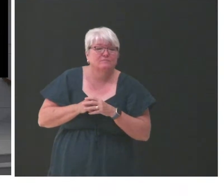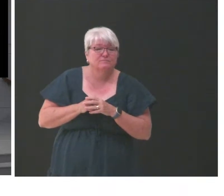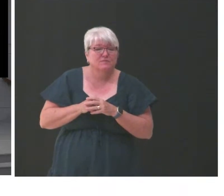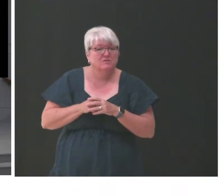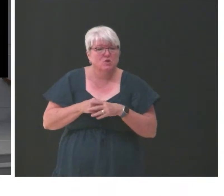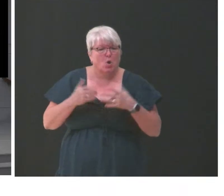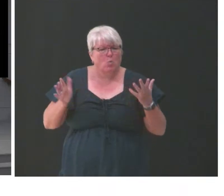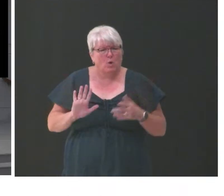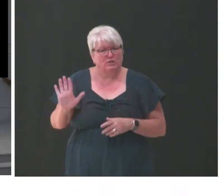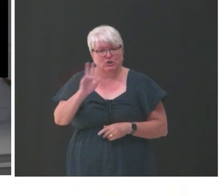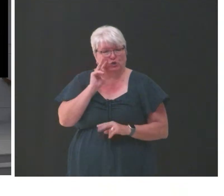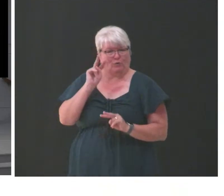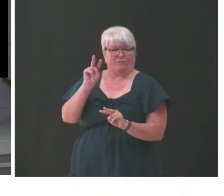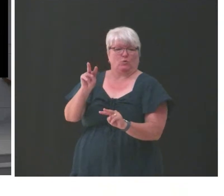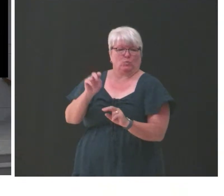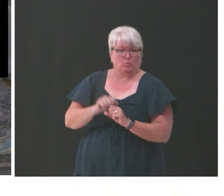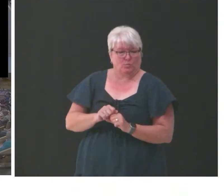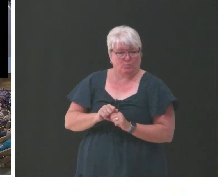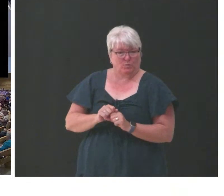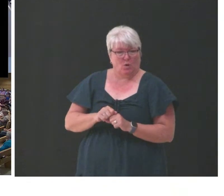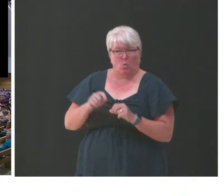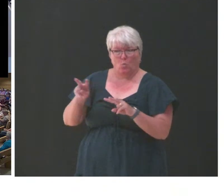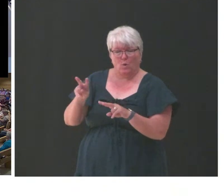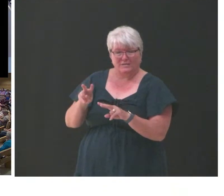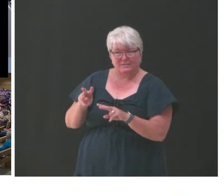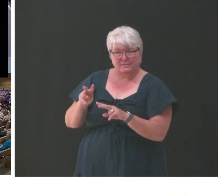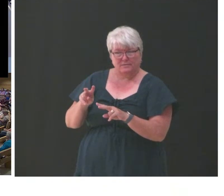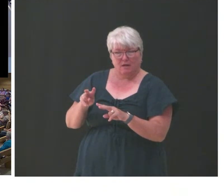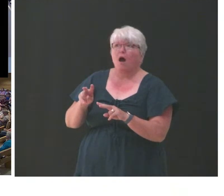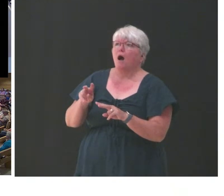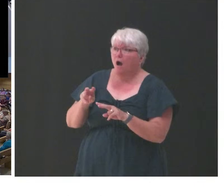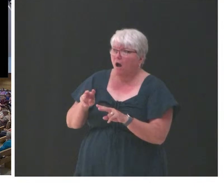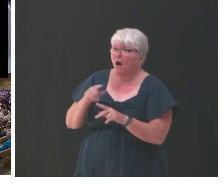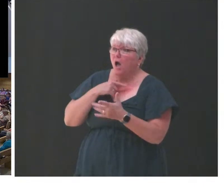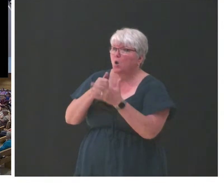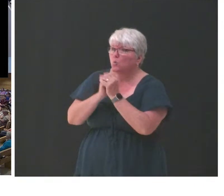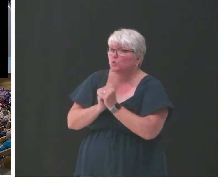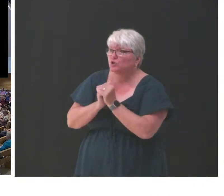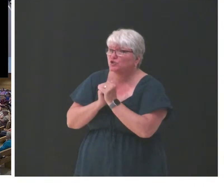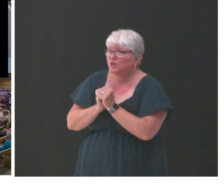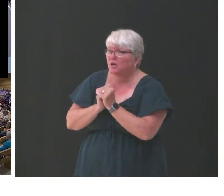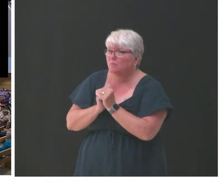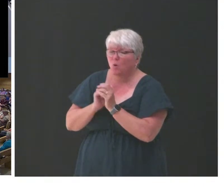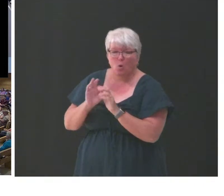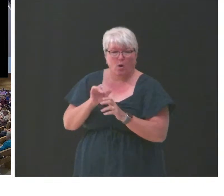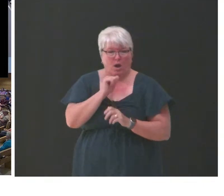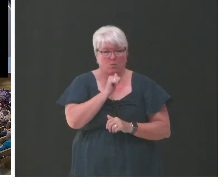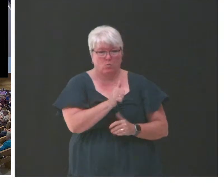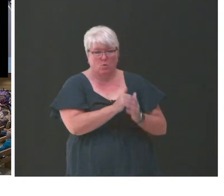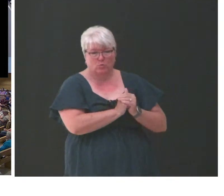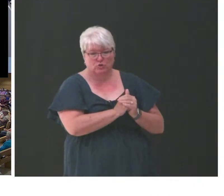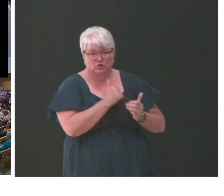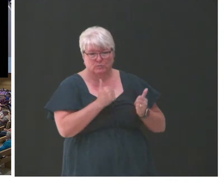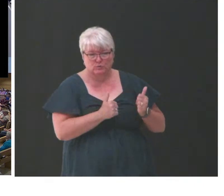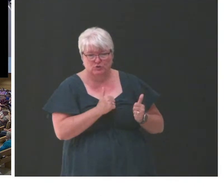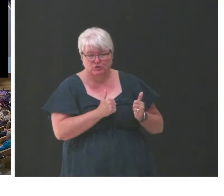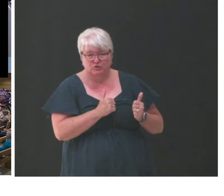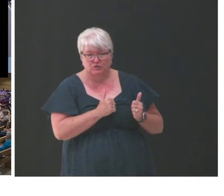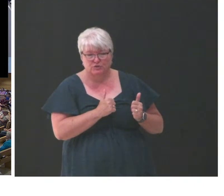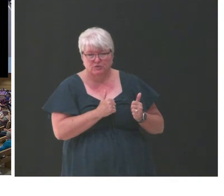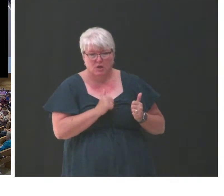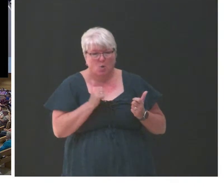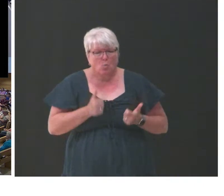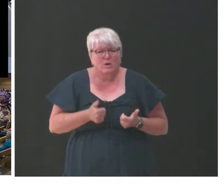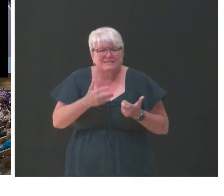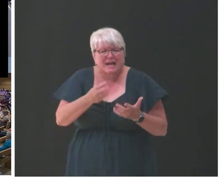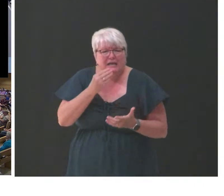So what's in your view? What's causing you this morning to say, I will worship or I won't worship? What's